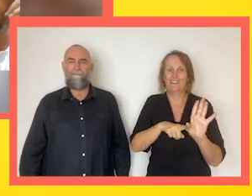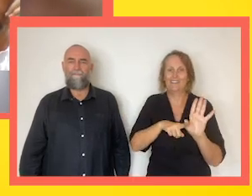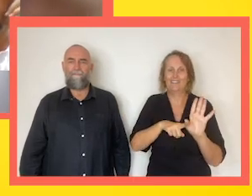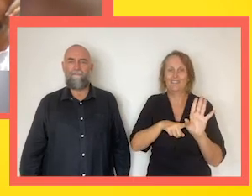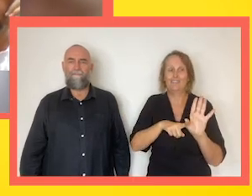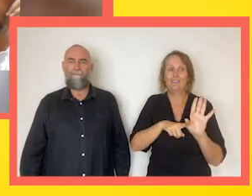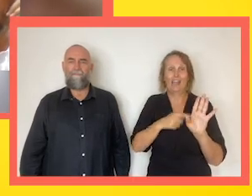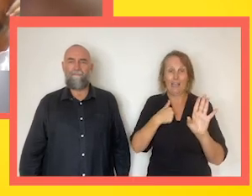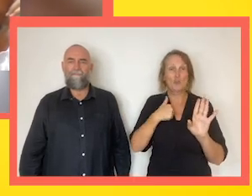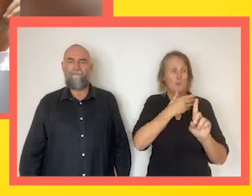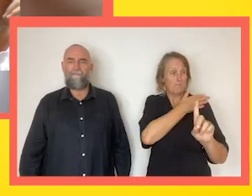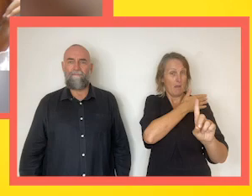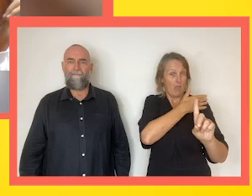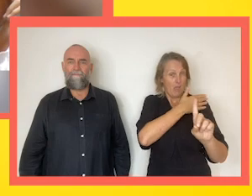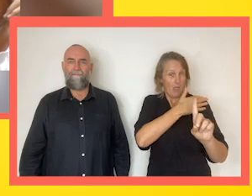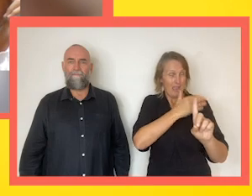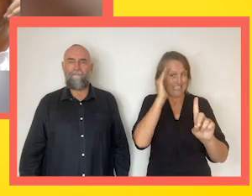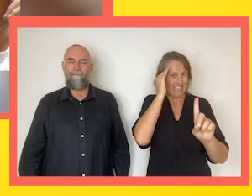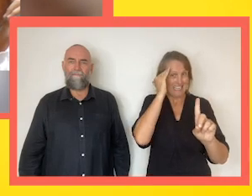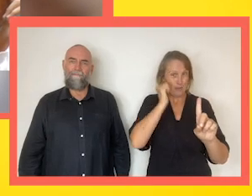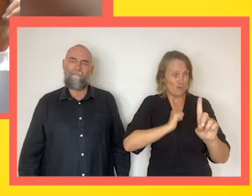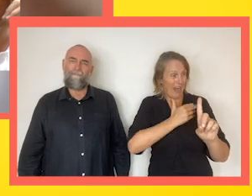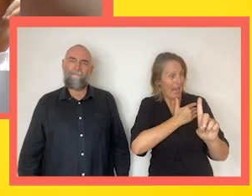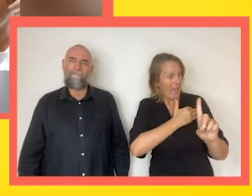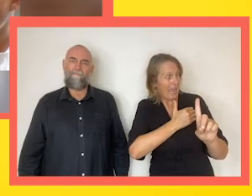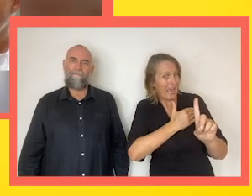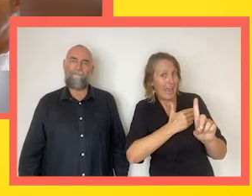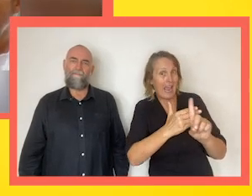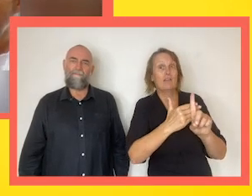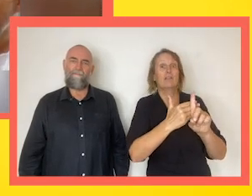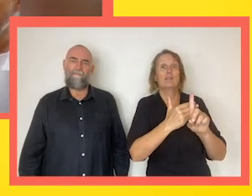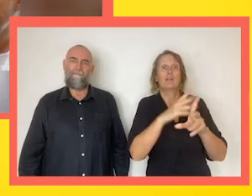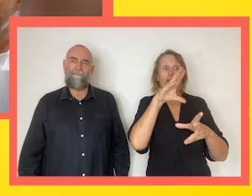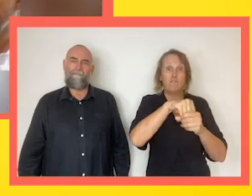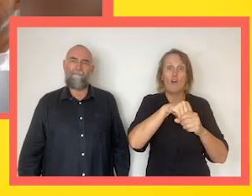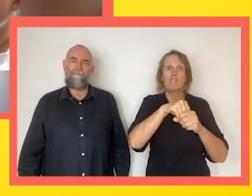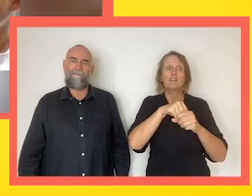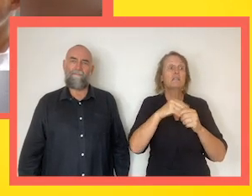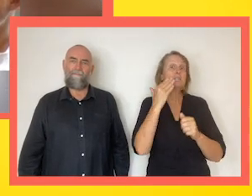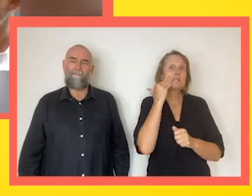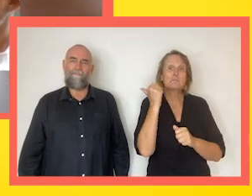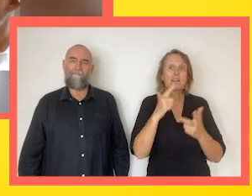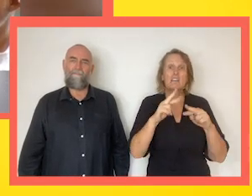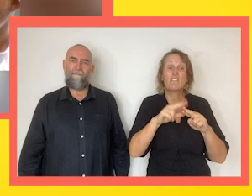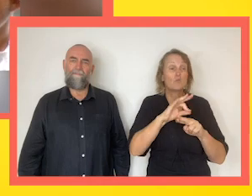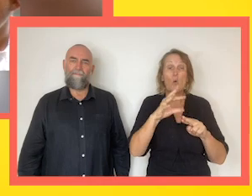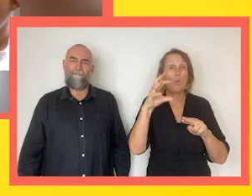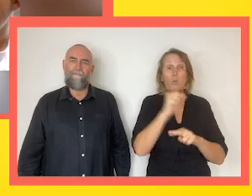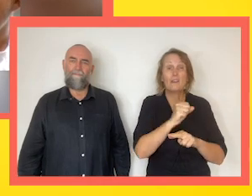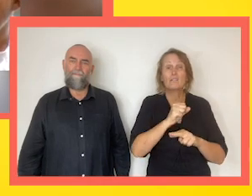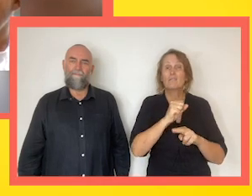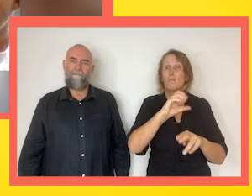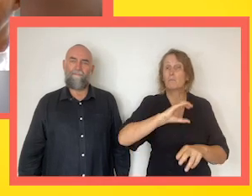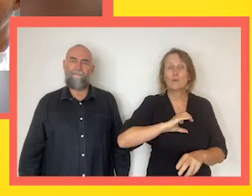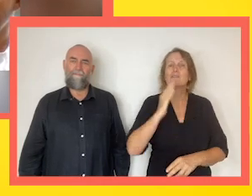can, so that when you cross that finish line, no matter the result, even though if it doesn't end up being what you wanted, you can look back and be